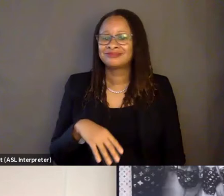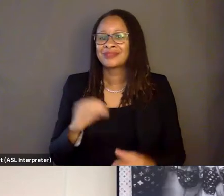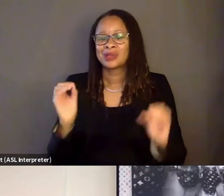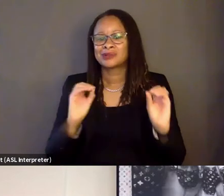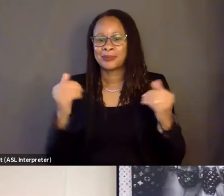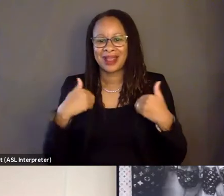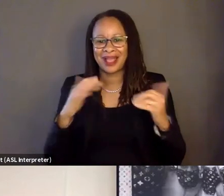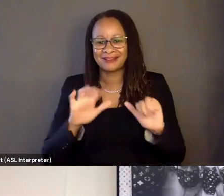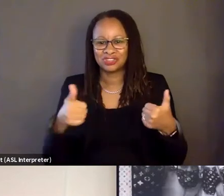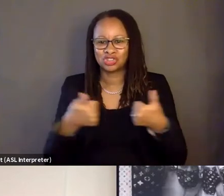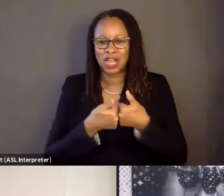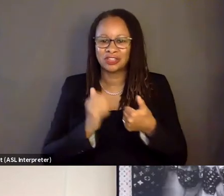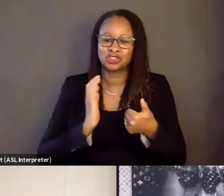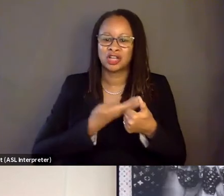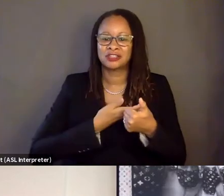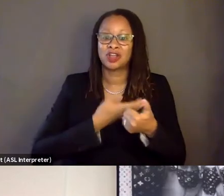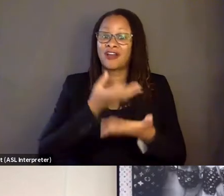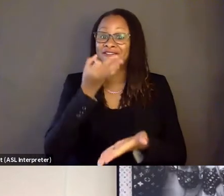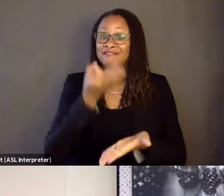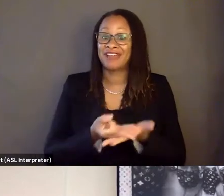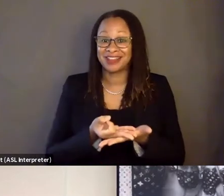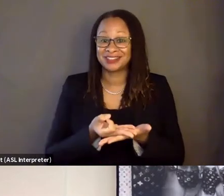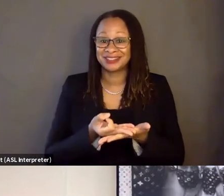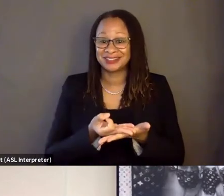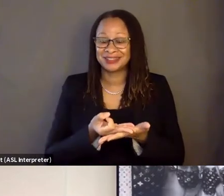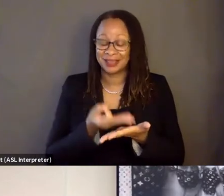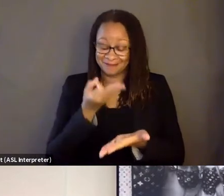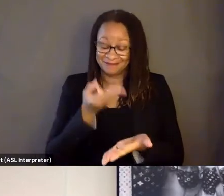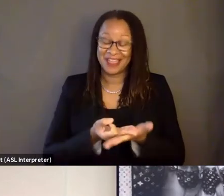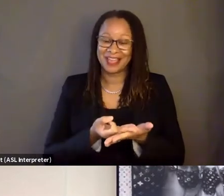has challenged our facts, our underlining